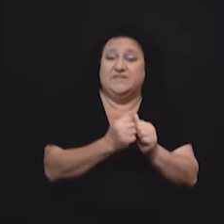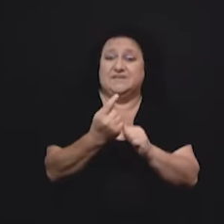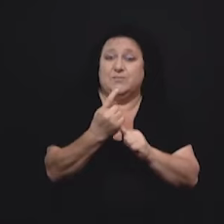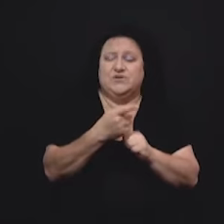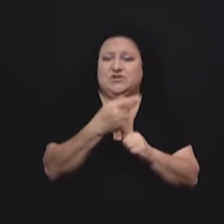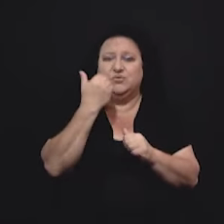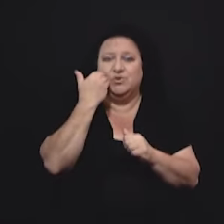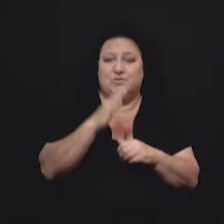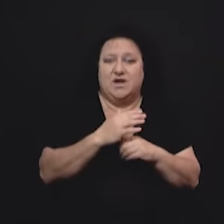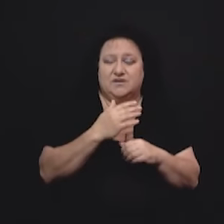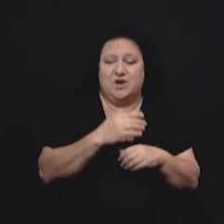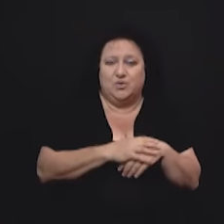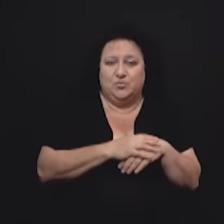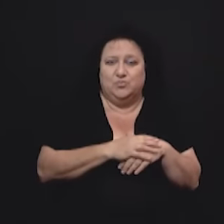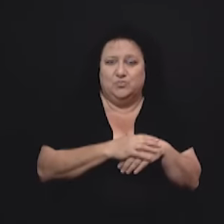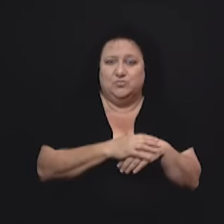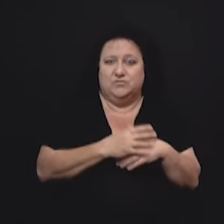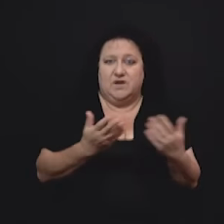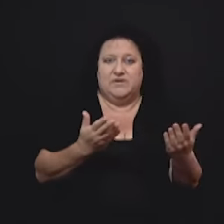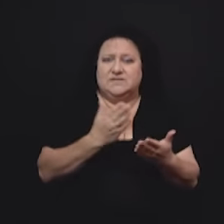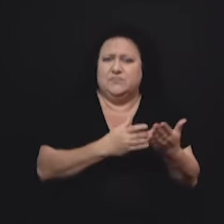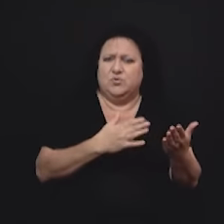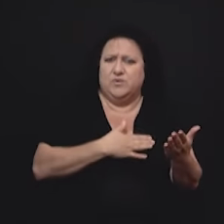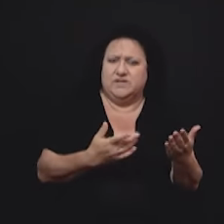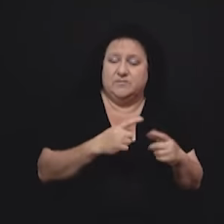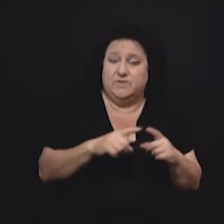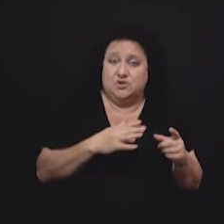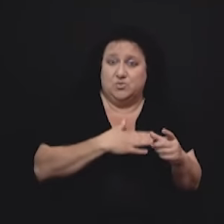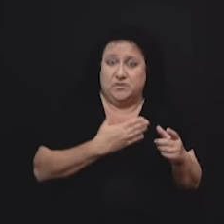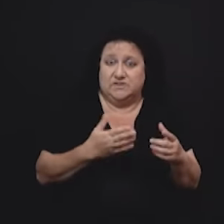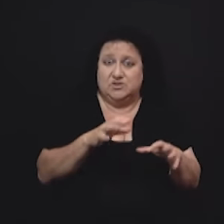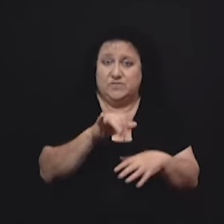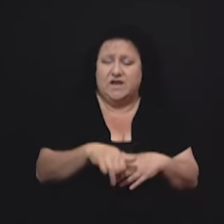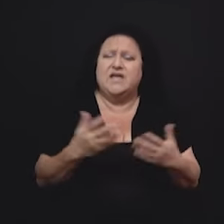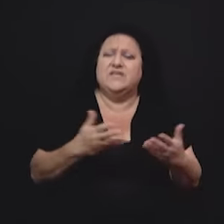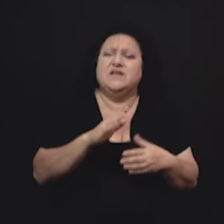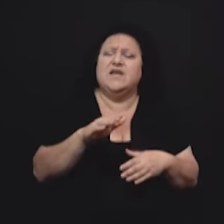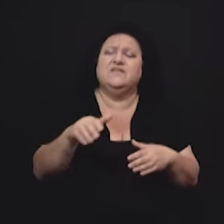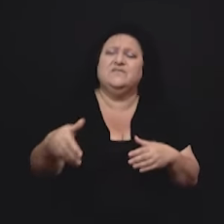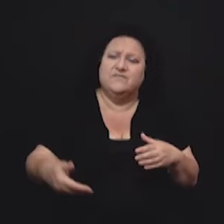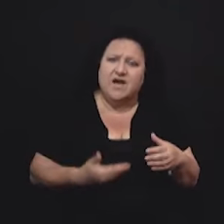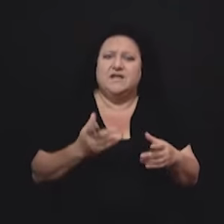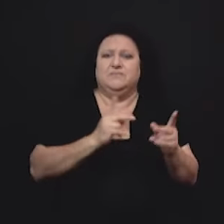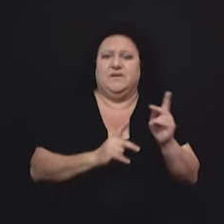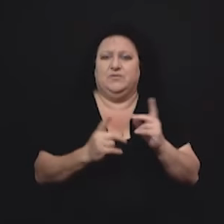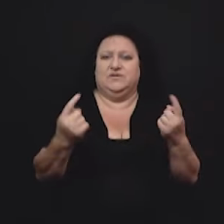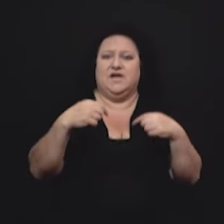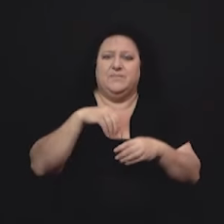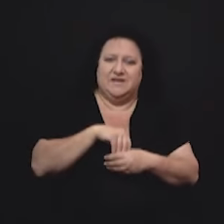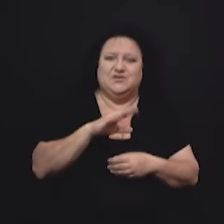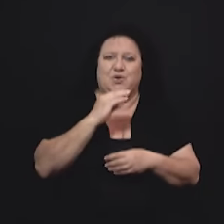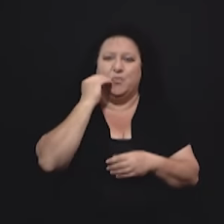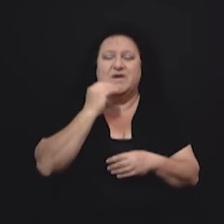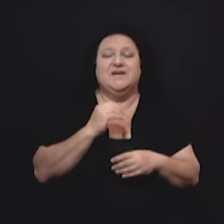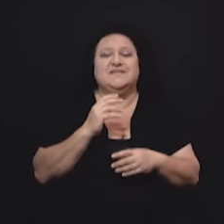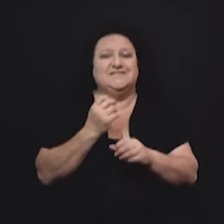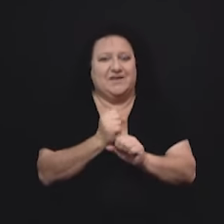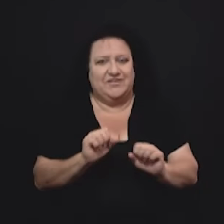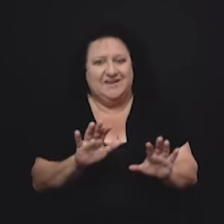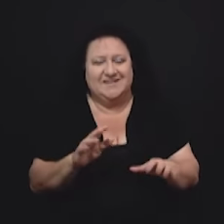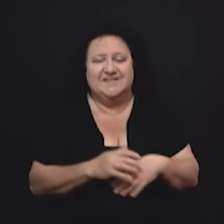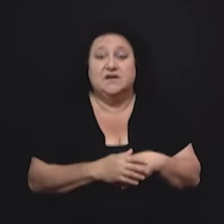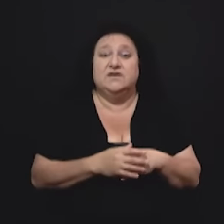know? And then would you invite people into your home safely? People into your home to meet